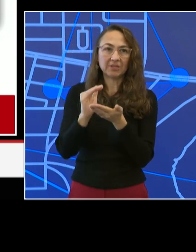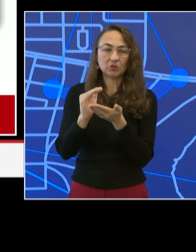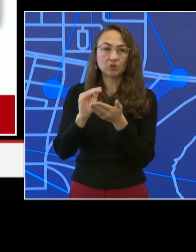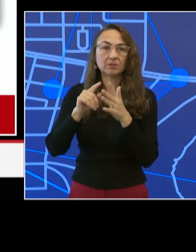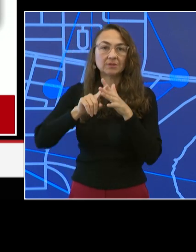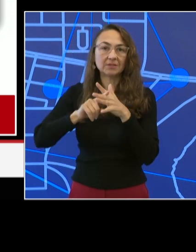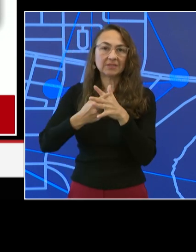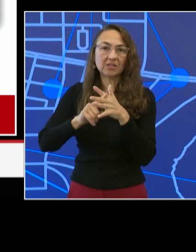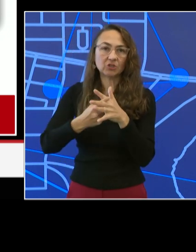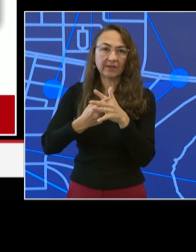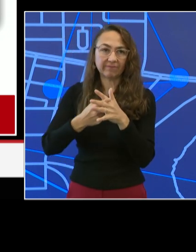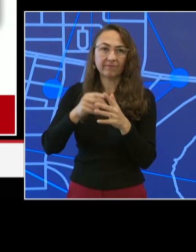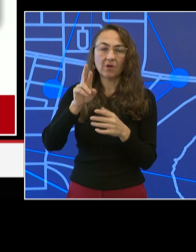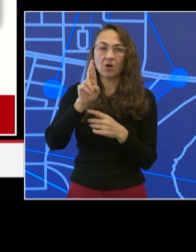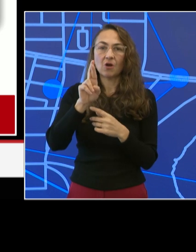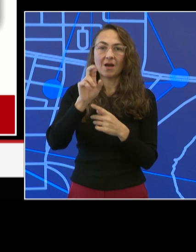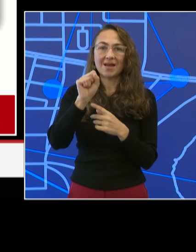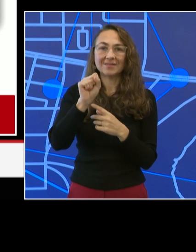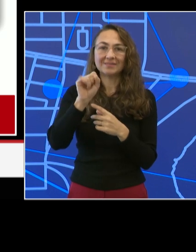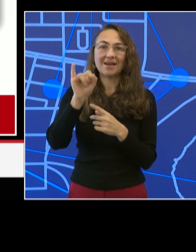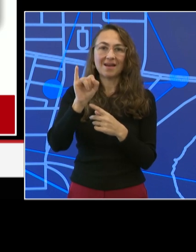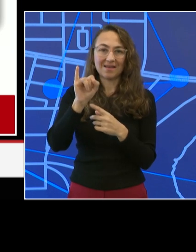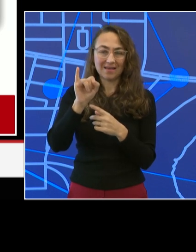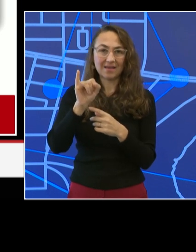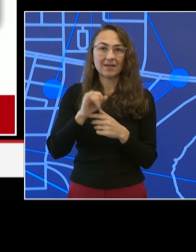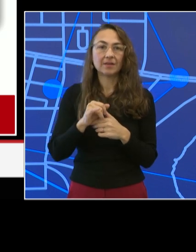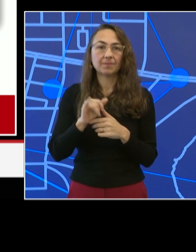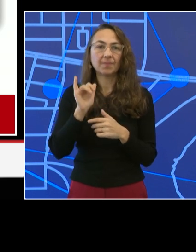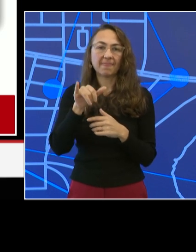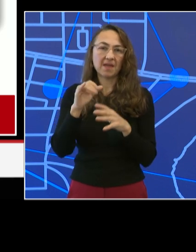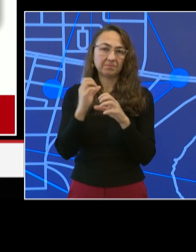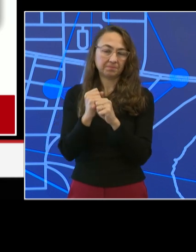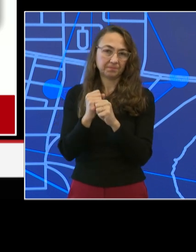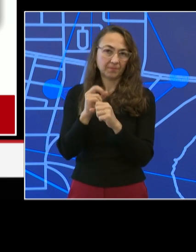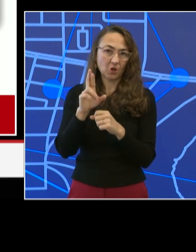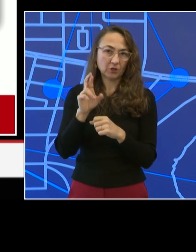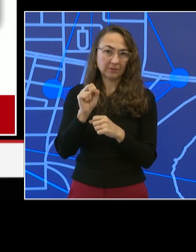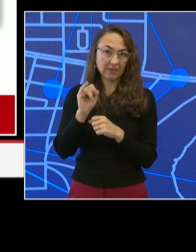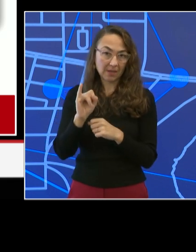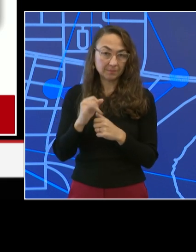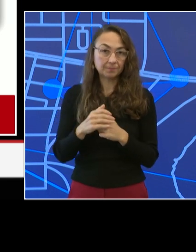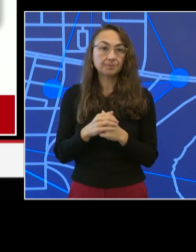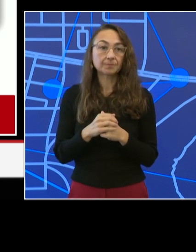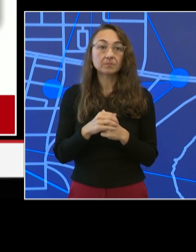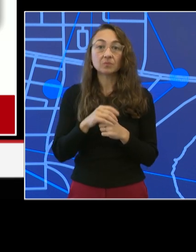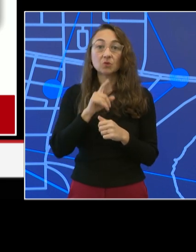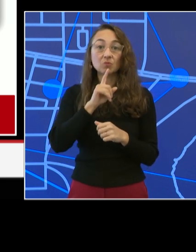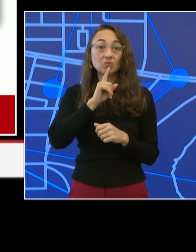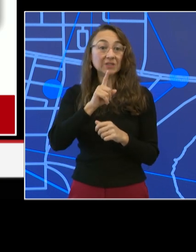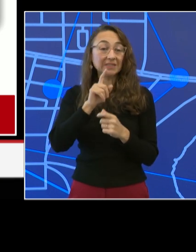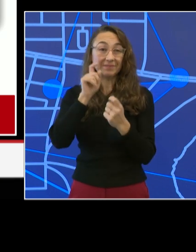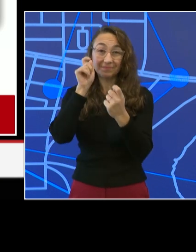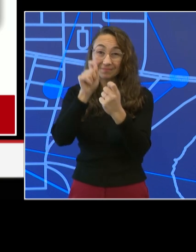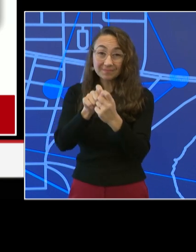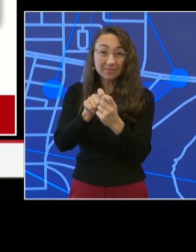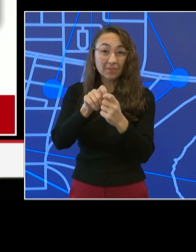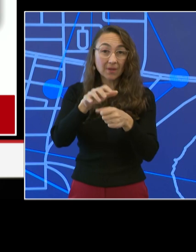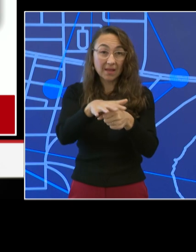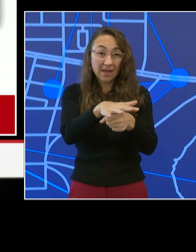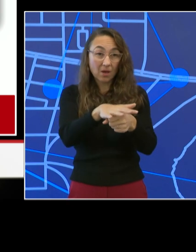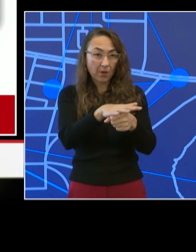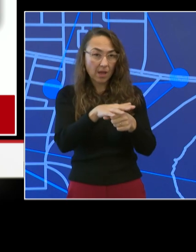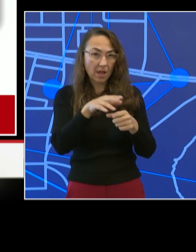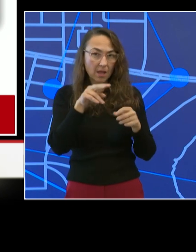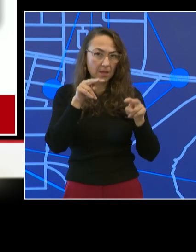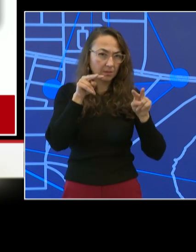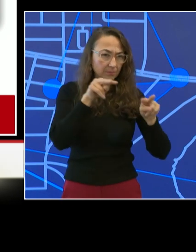across our city. Our RSI is what we call it, deployed to very concentrated areas and are constantly moving around the city